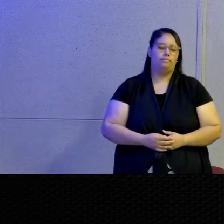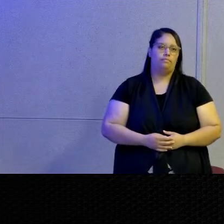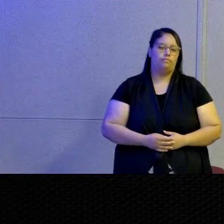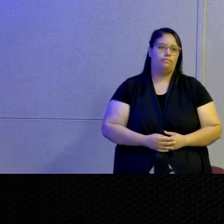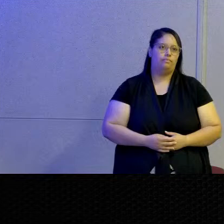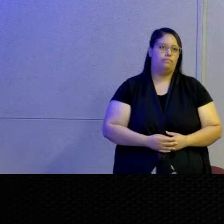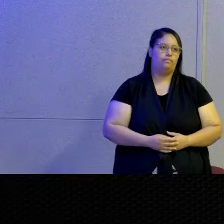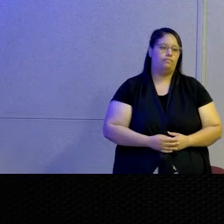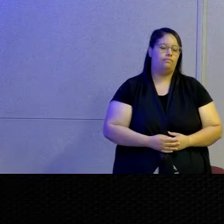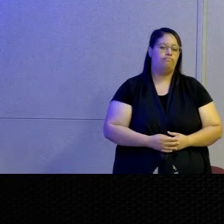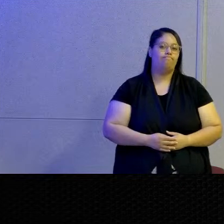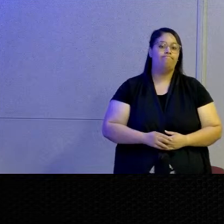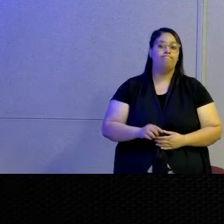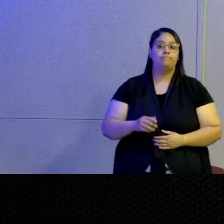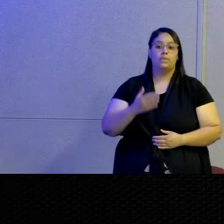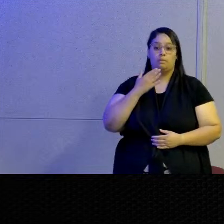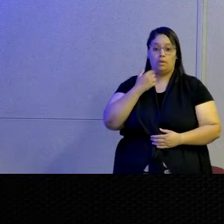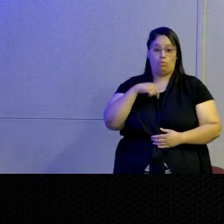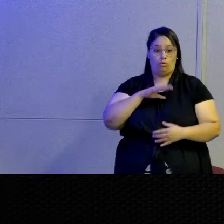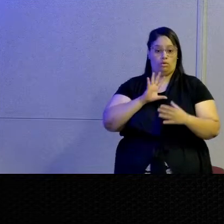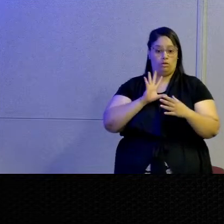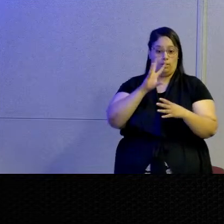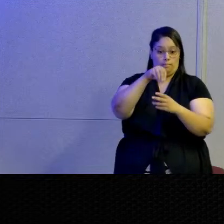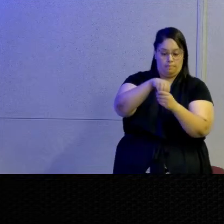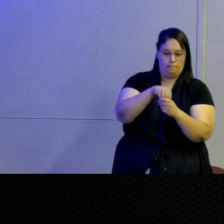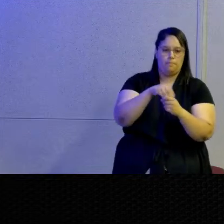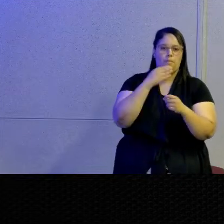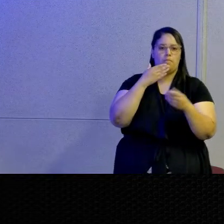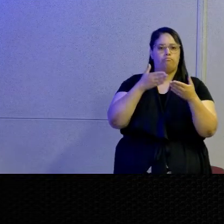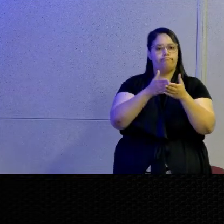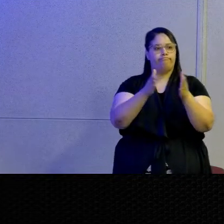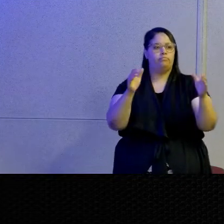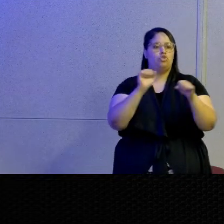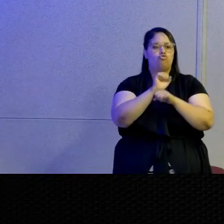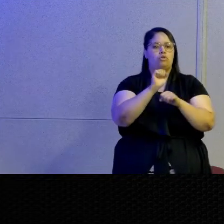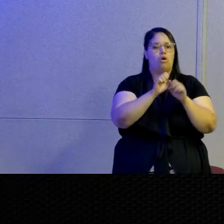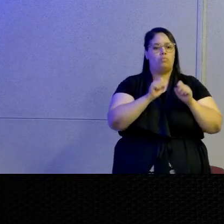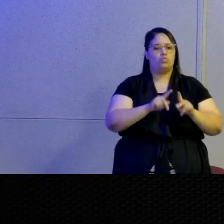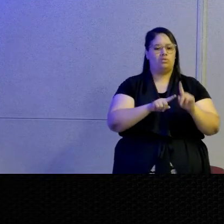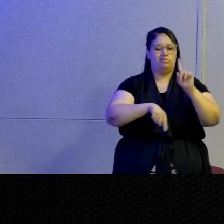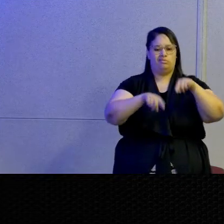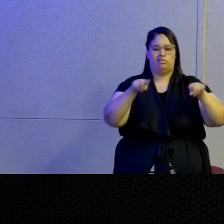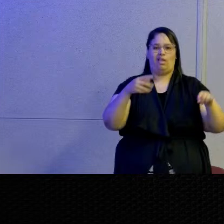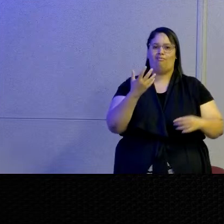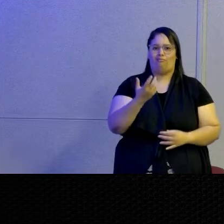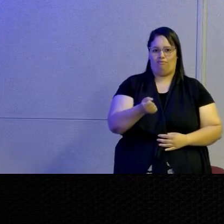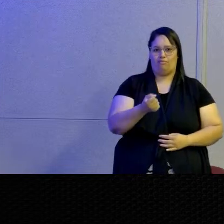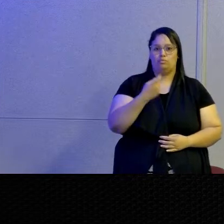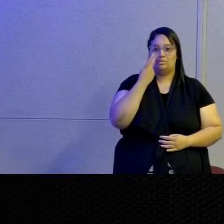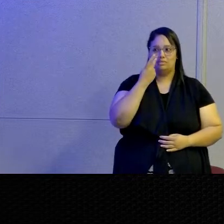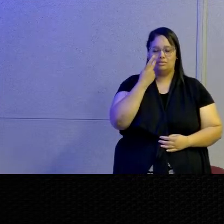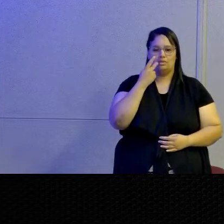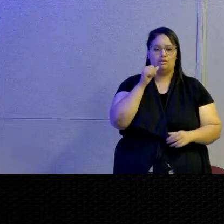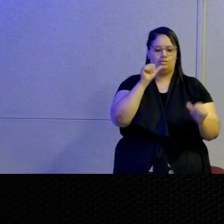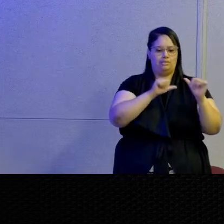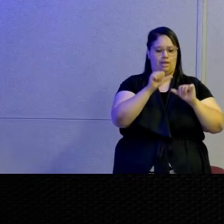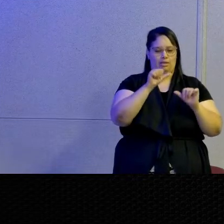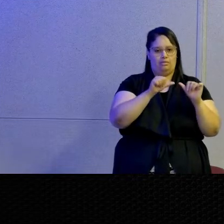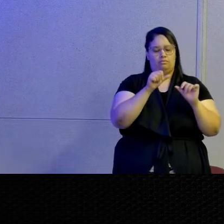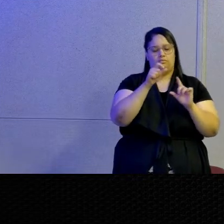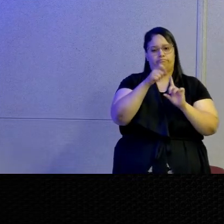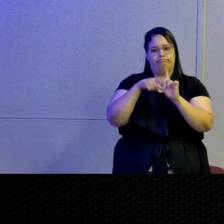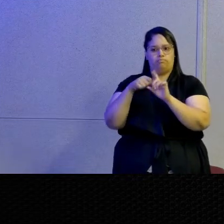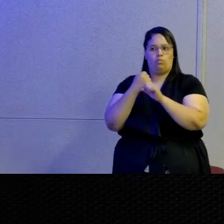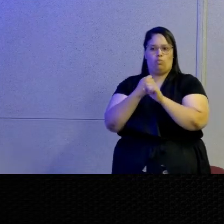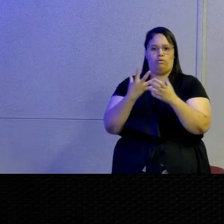it opens a world of career opportunities. So you see the age distribution of scientists working at CERN. We